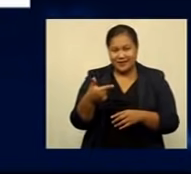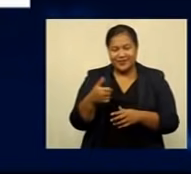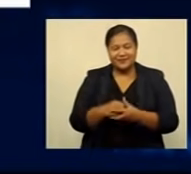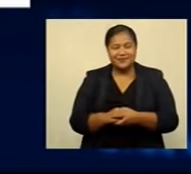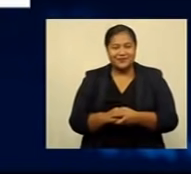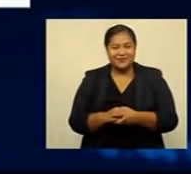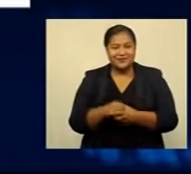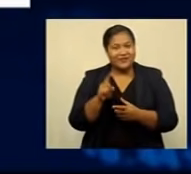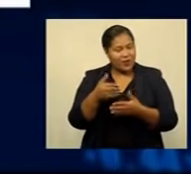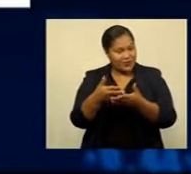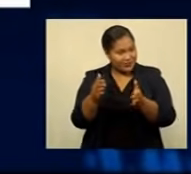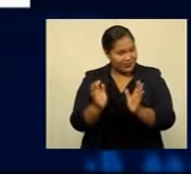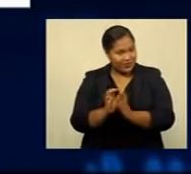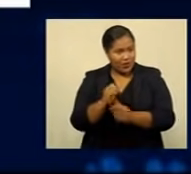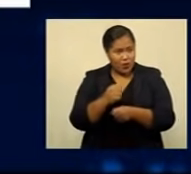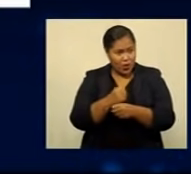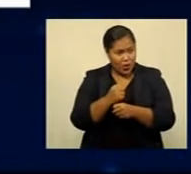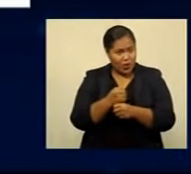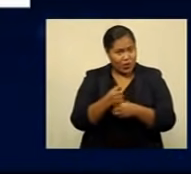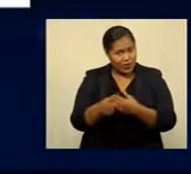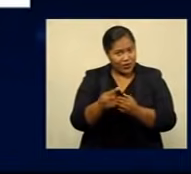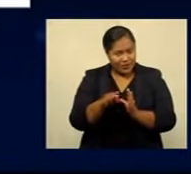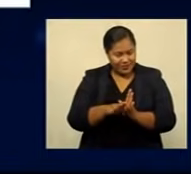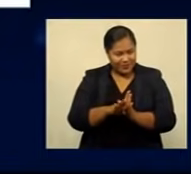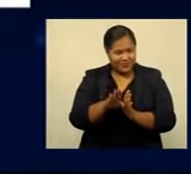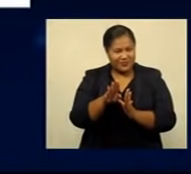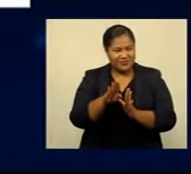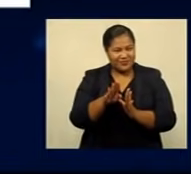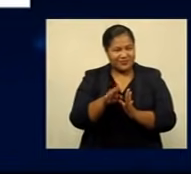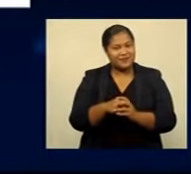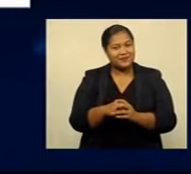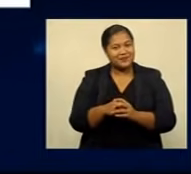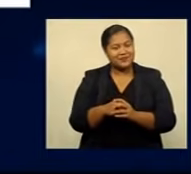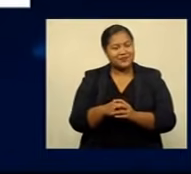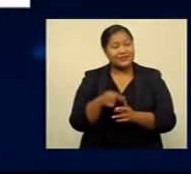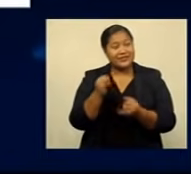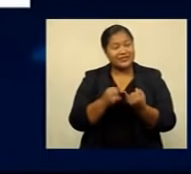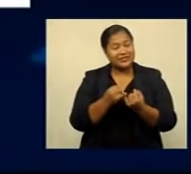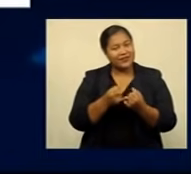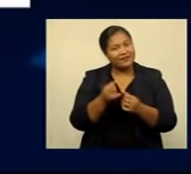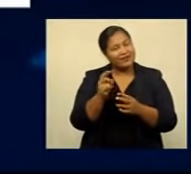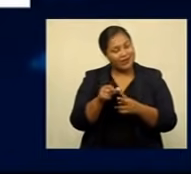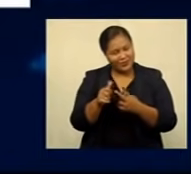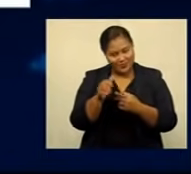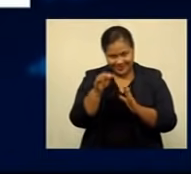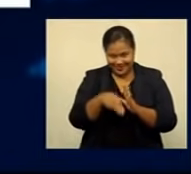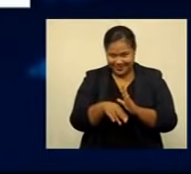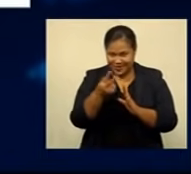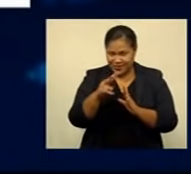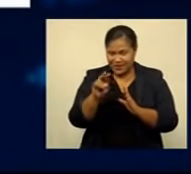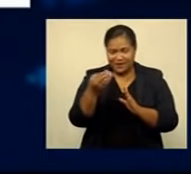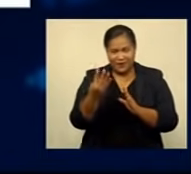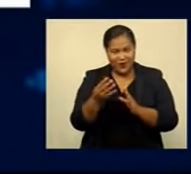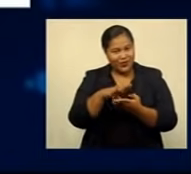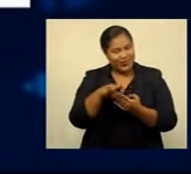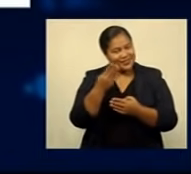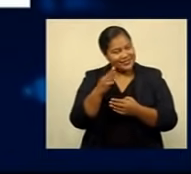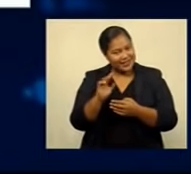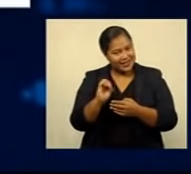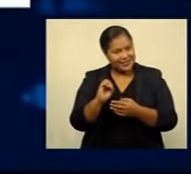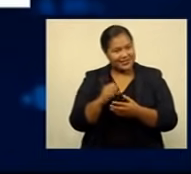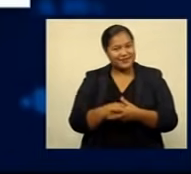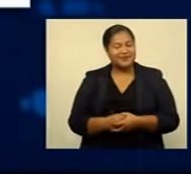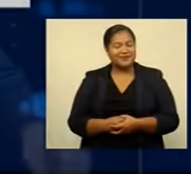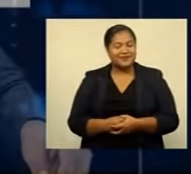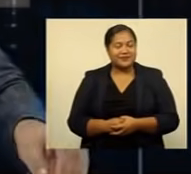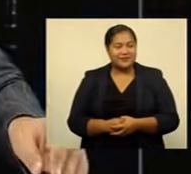$66.67 a barrel. Gold continues with its rise and silver again down to $24.90 an